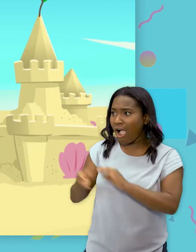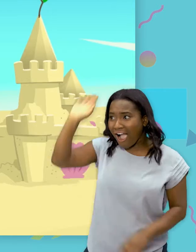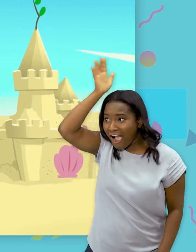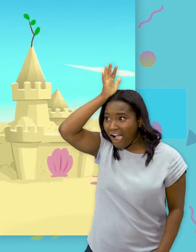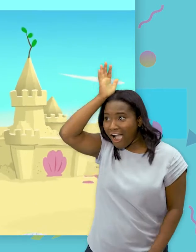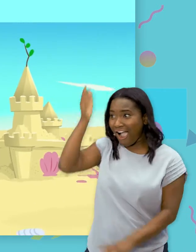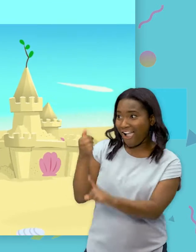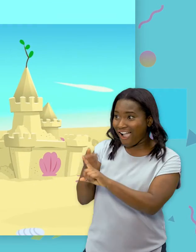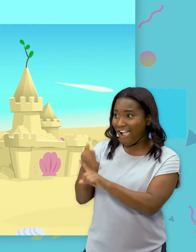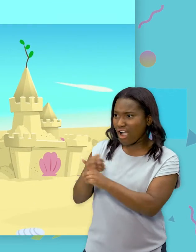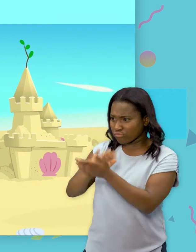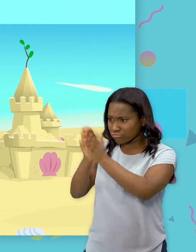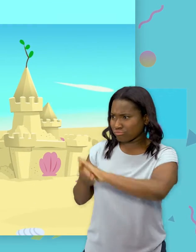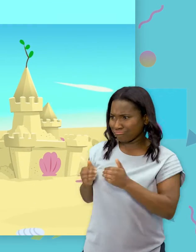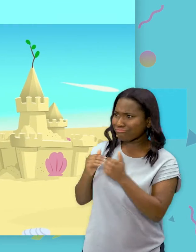shark.